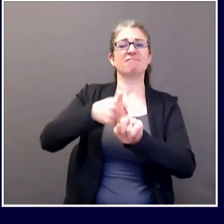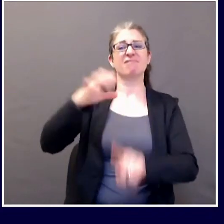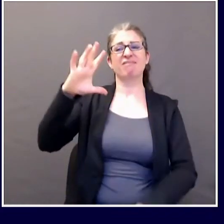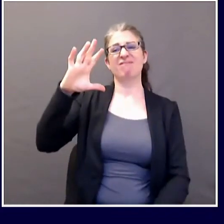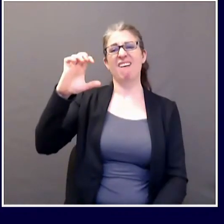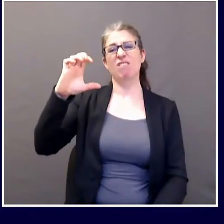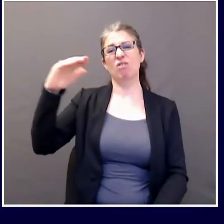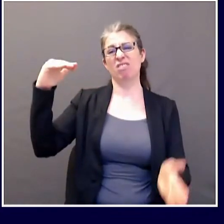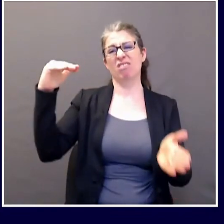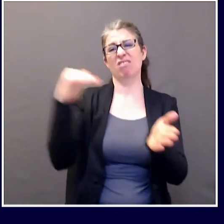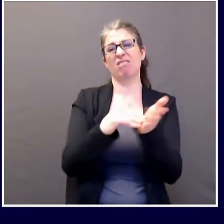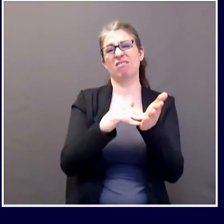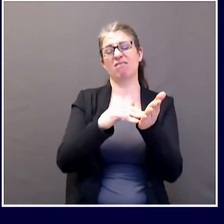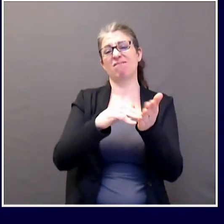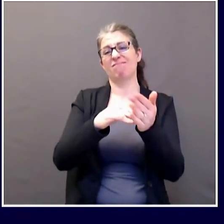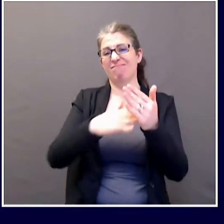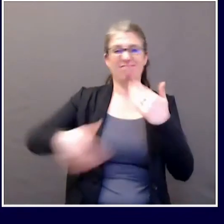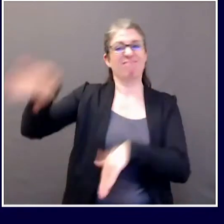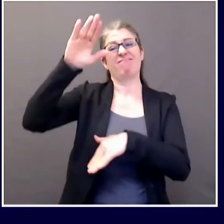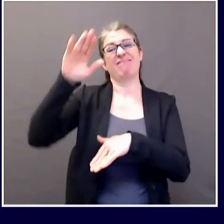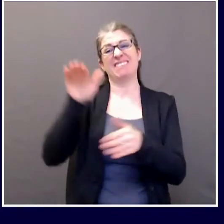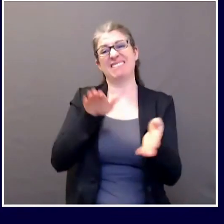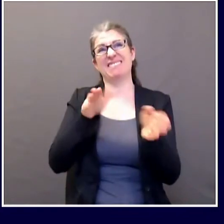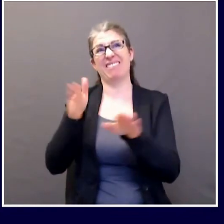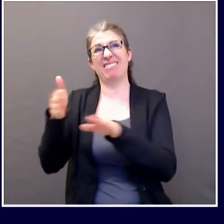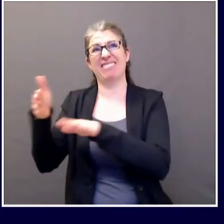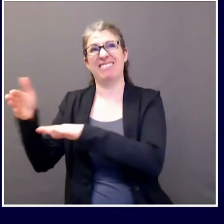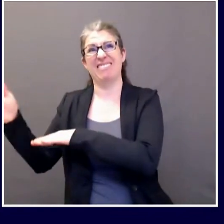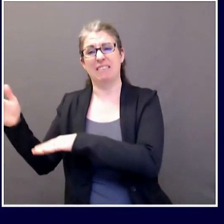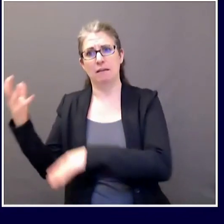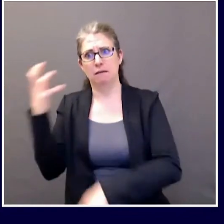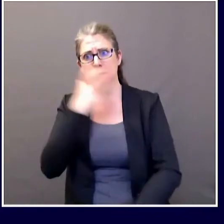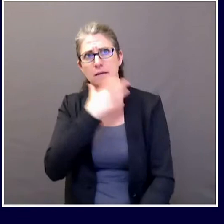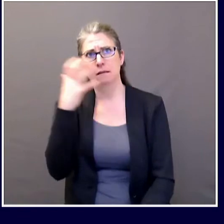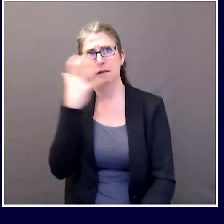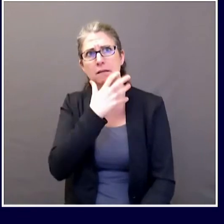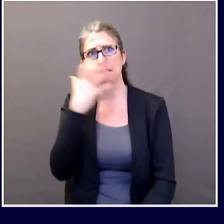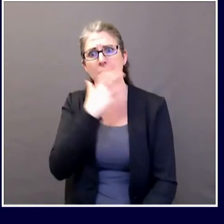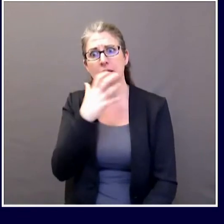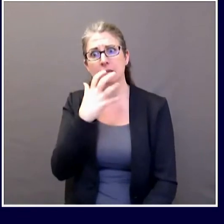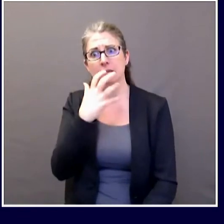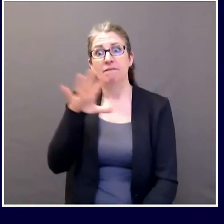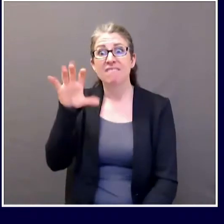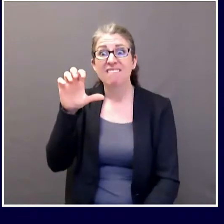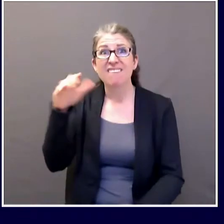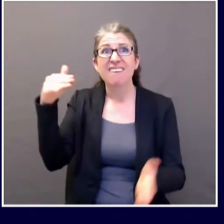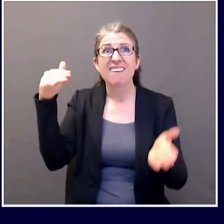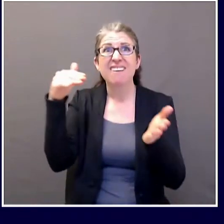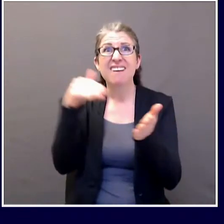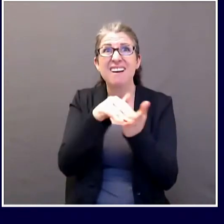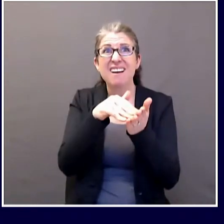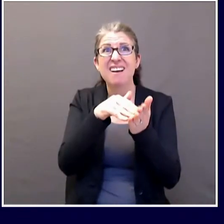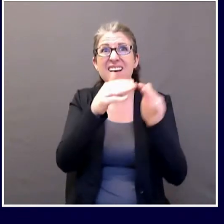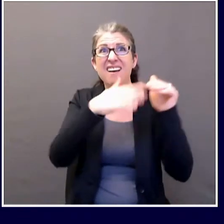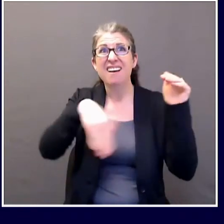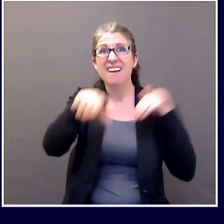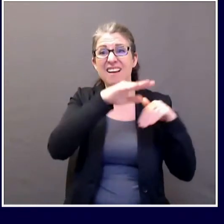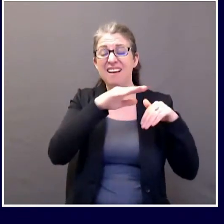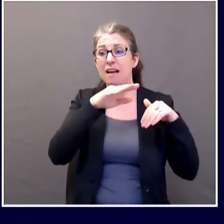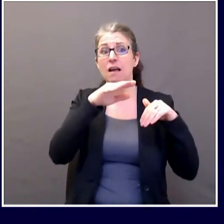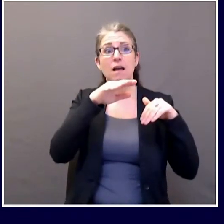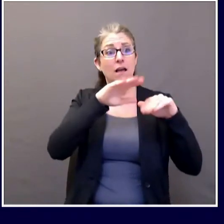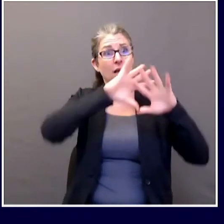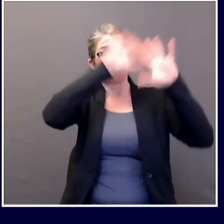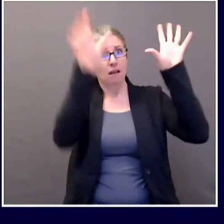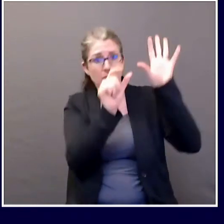which were Maine people. I'd like to take a moment to acknowledge these deaths. Each and every